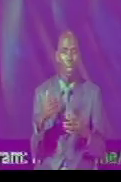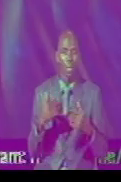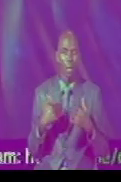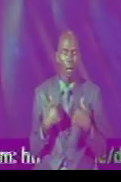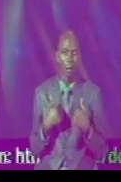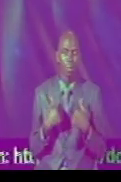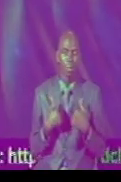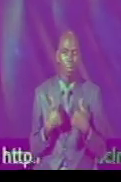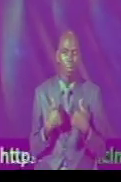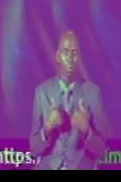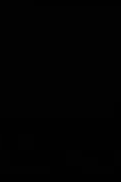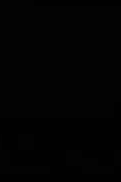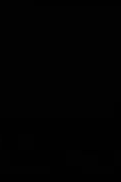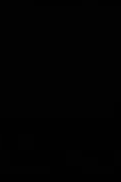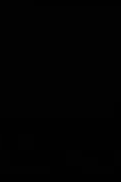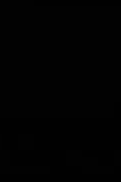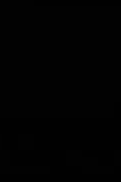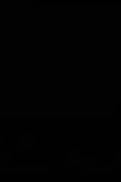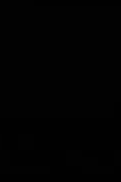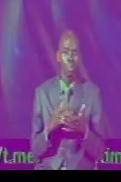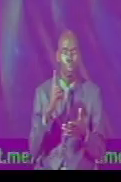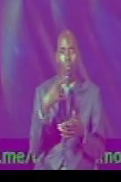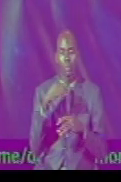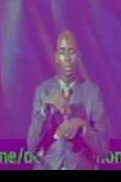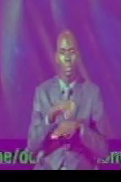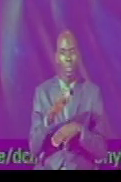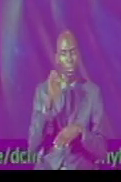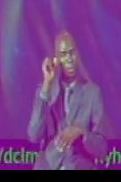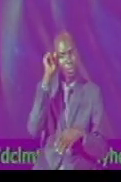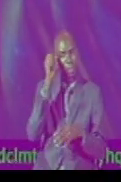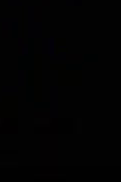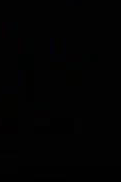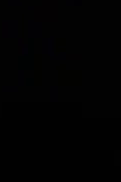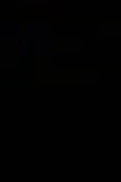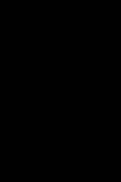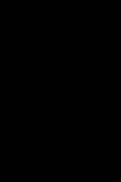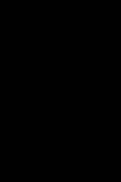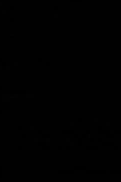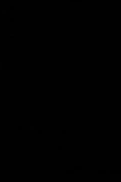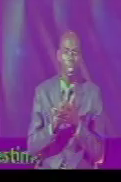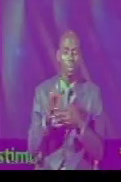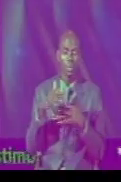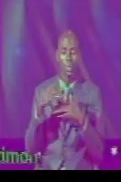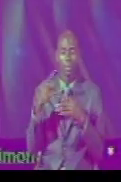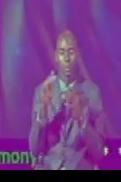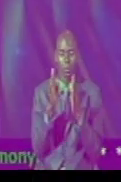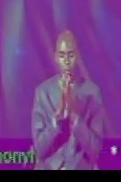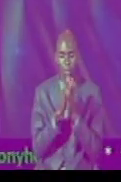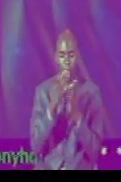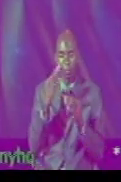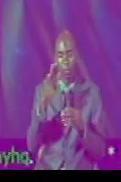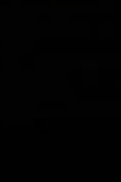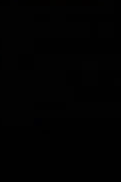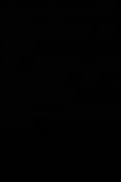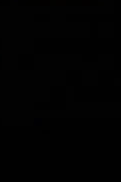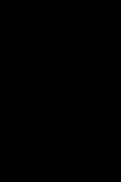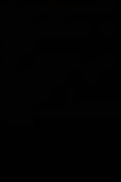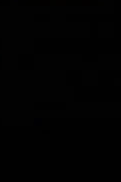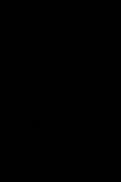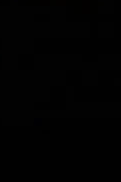Ruth, who sent in these testimonies that after the prayer of the man of God, she's been having